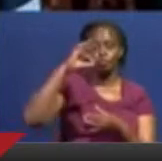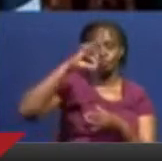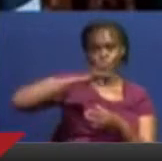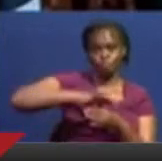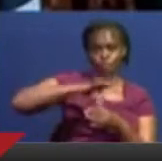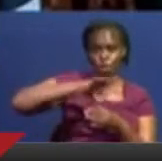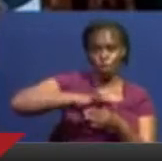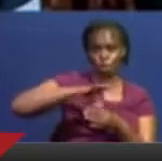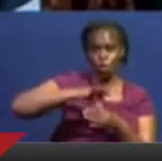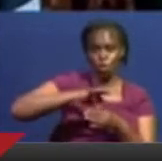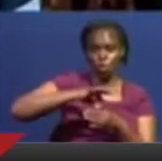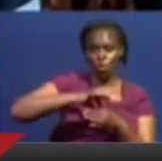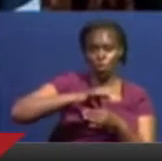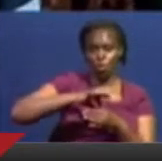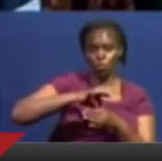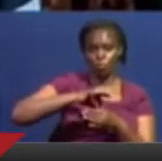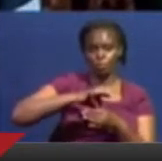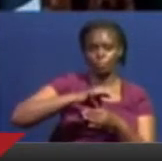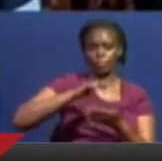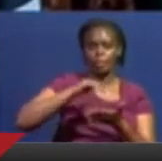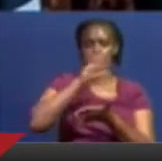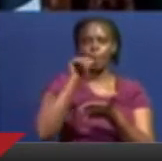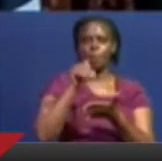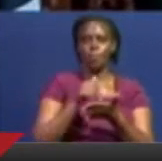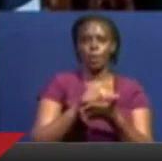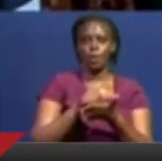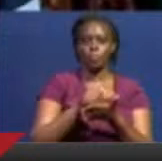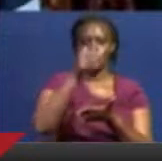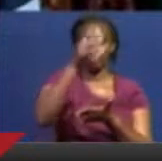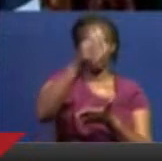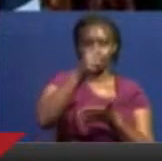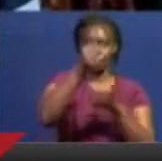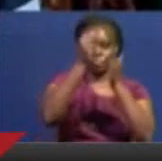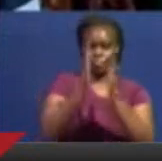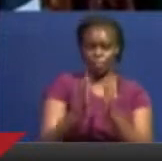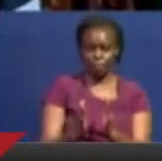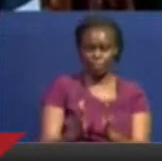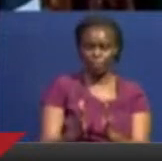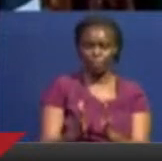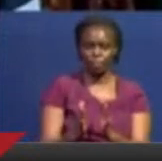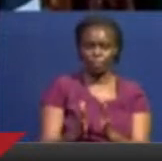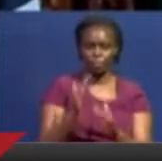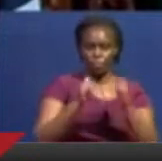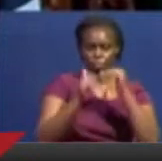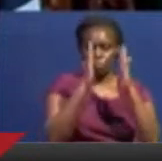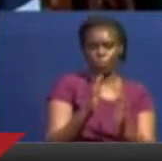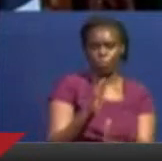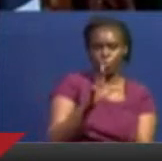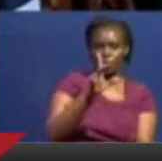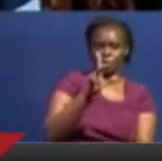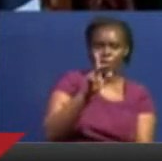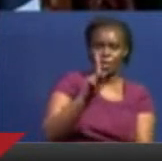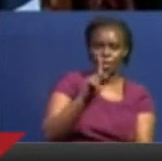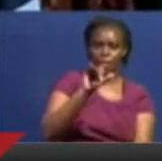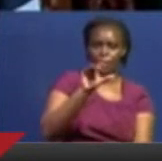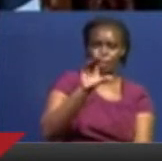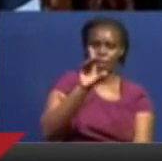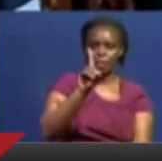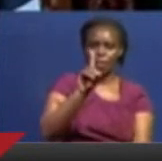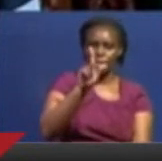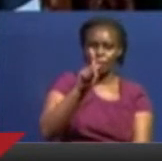vote is on the nomination of Professor Kithure Kindiki, AGH, to fill the vacancy of